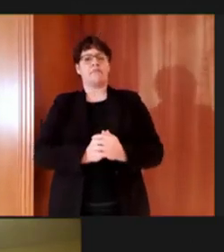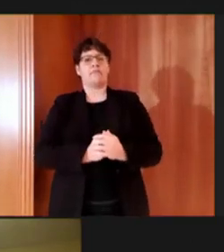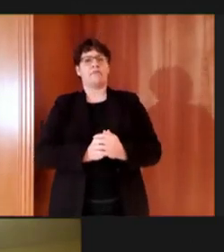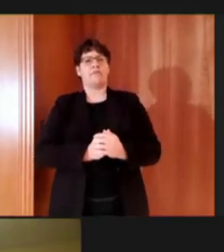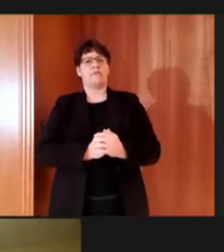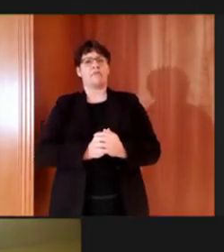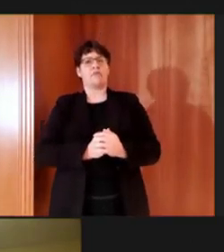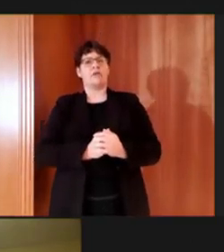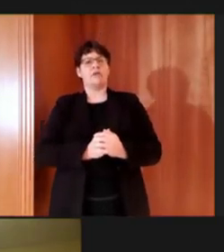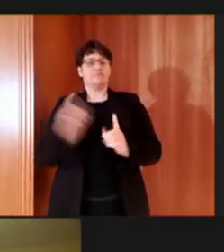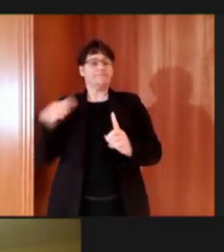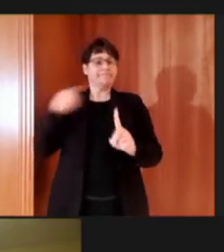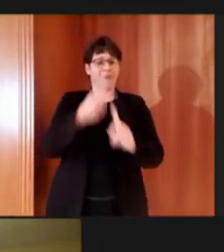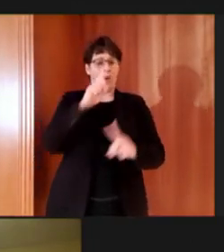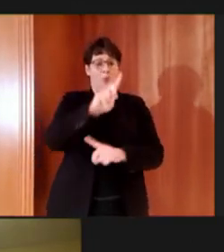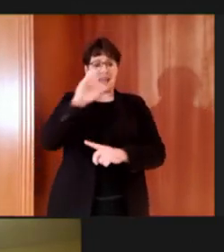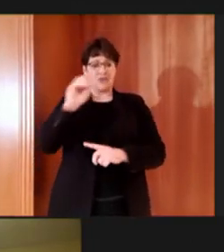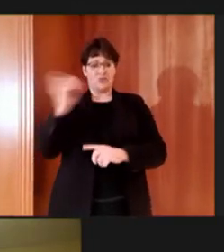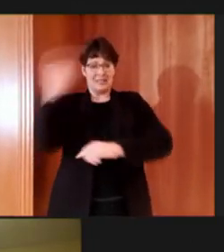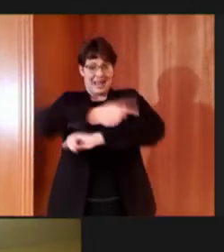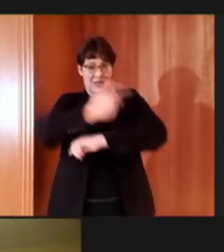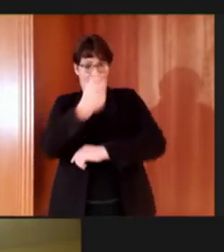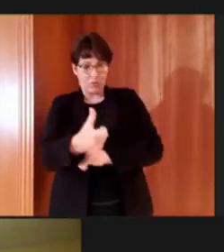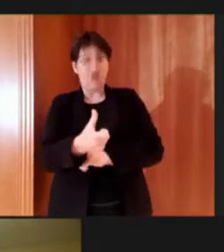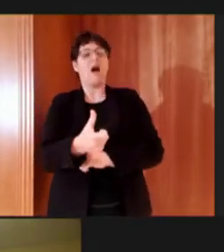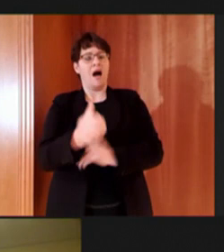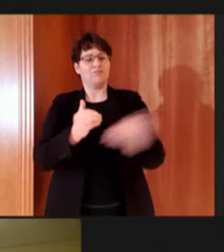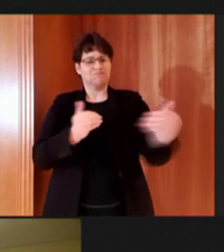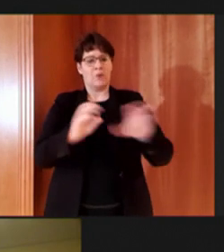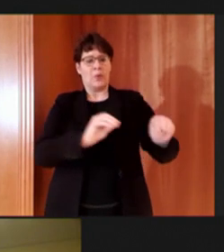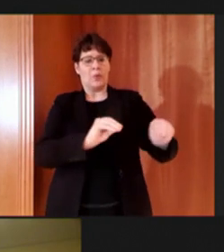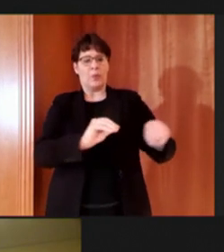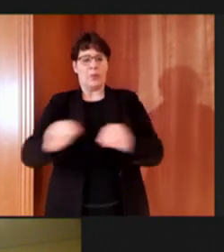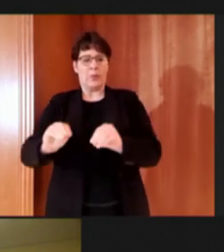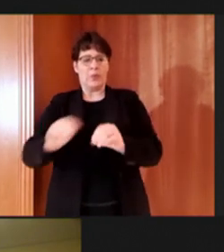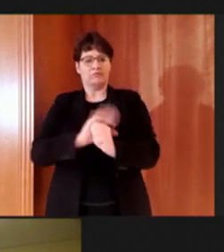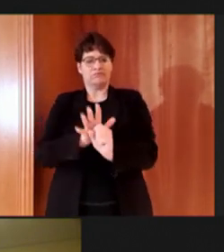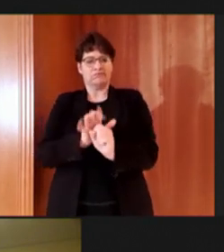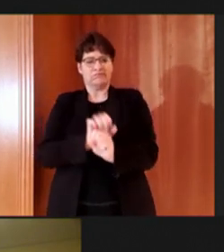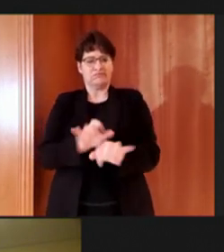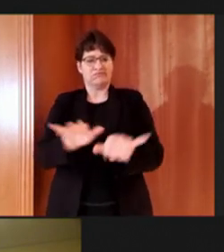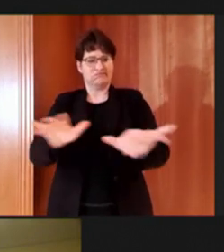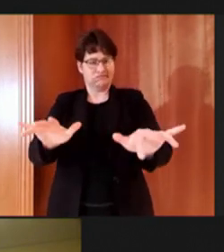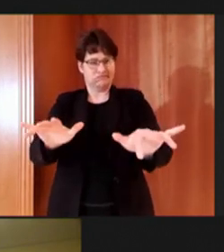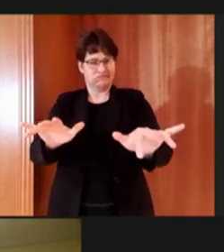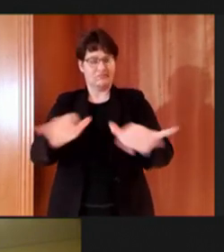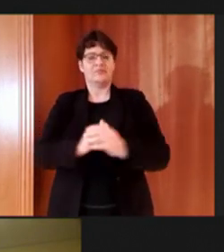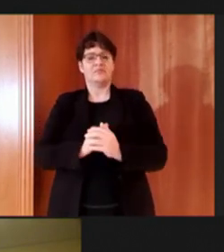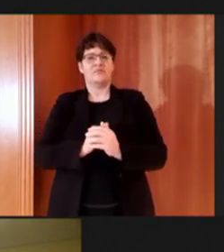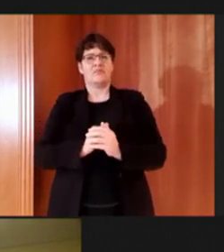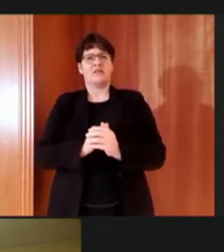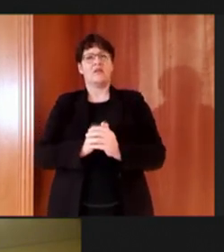For nearly 100 days, we managed to successfully delay the spread of the virus